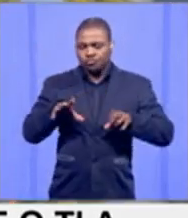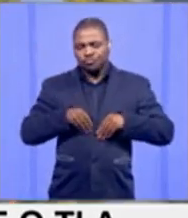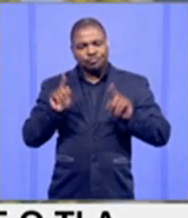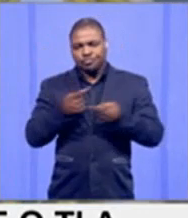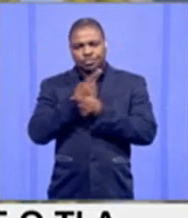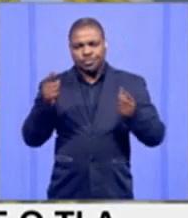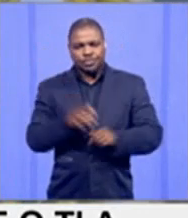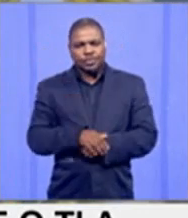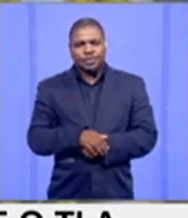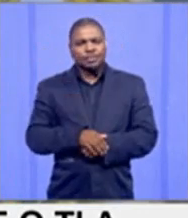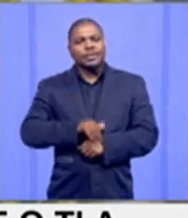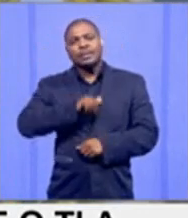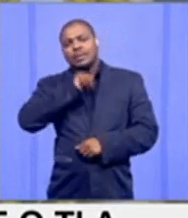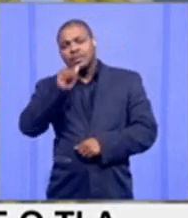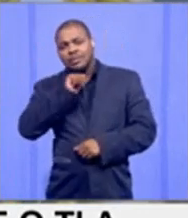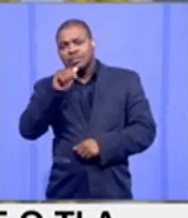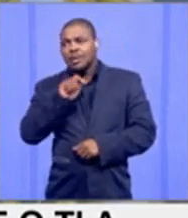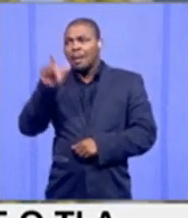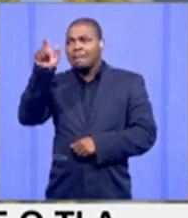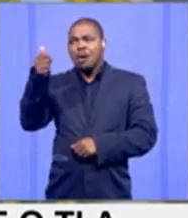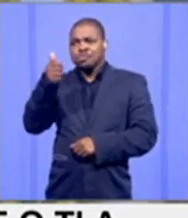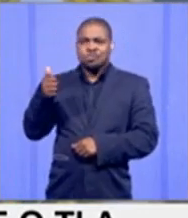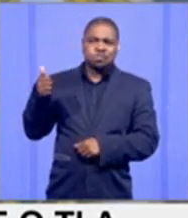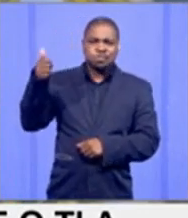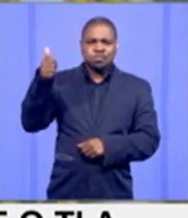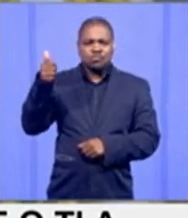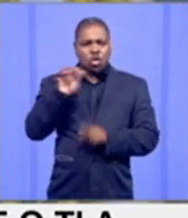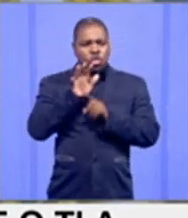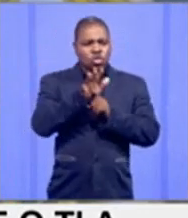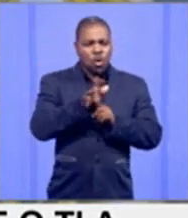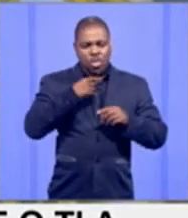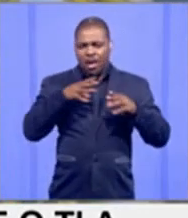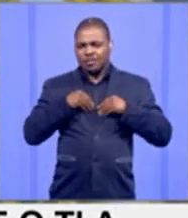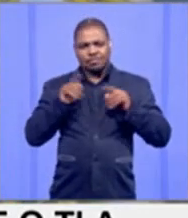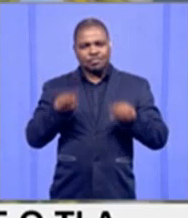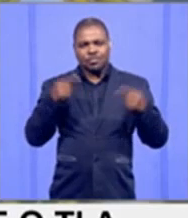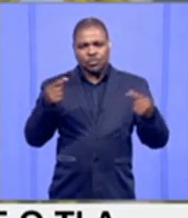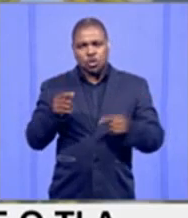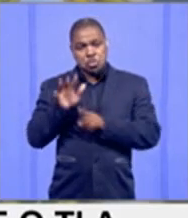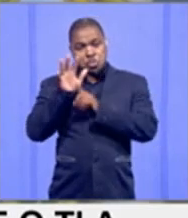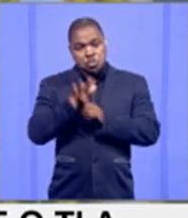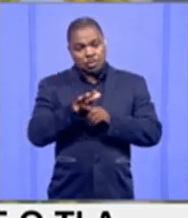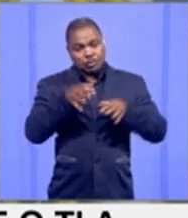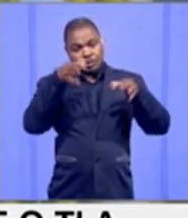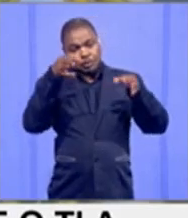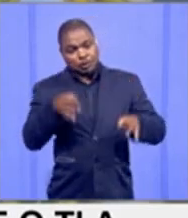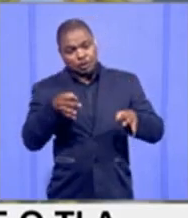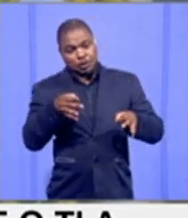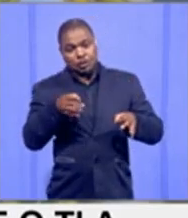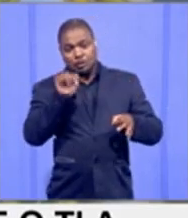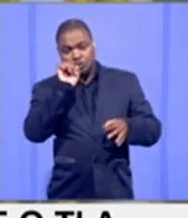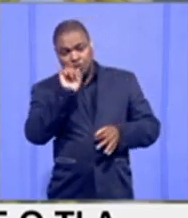matter his or her position in society, into giving judgments that do not